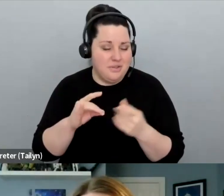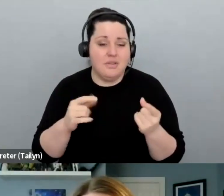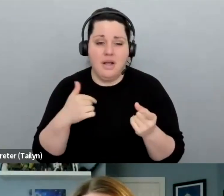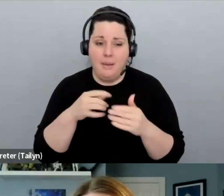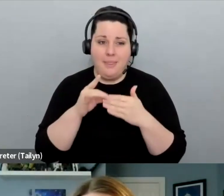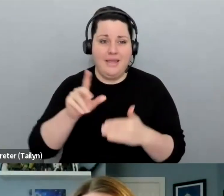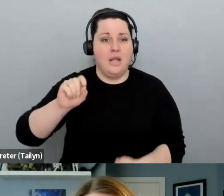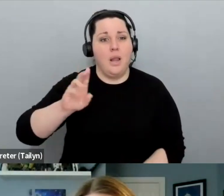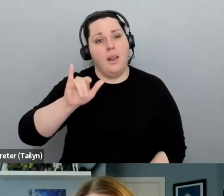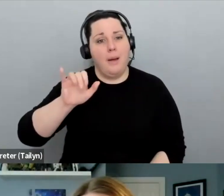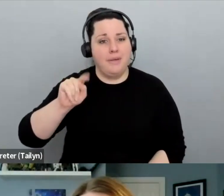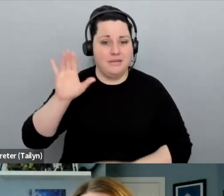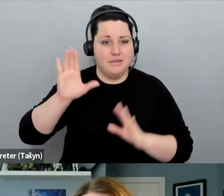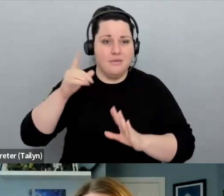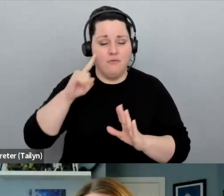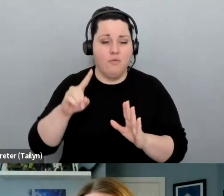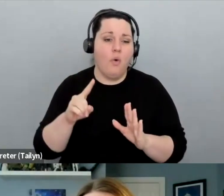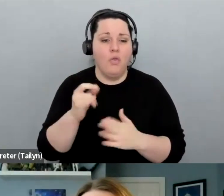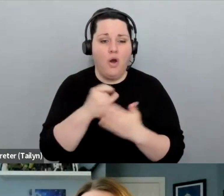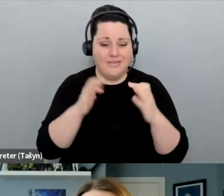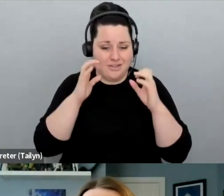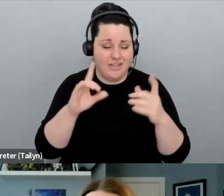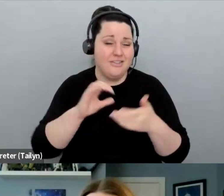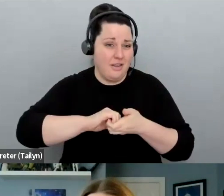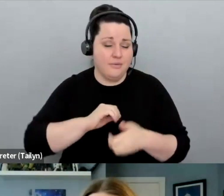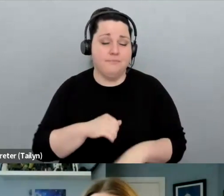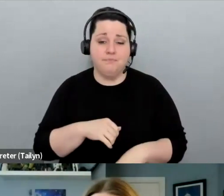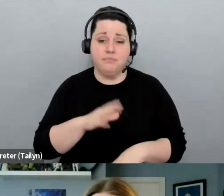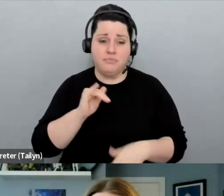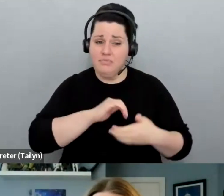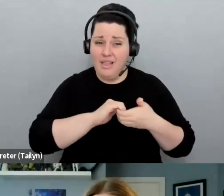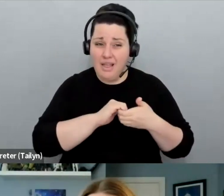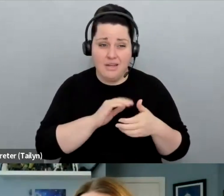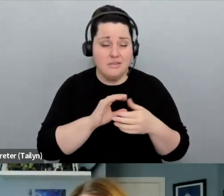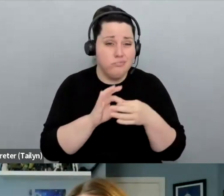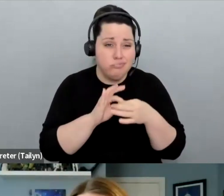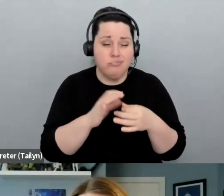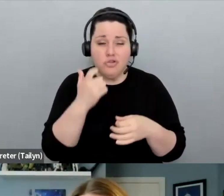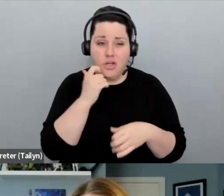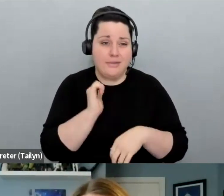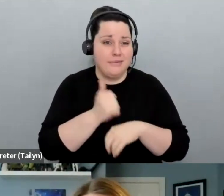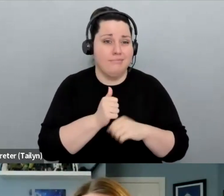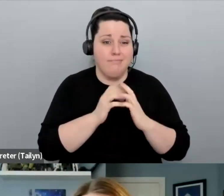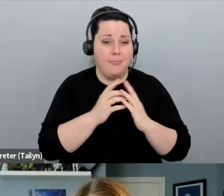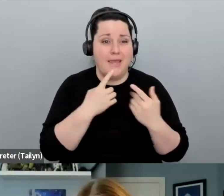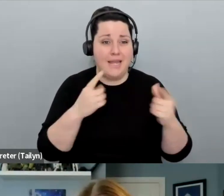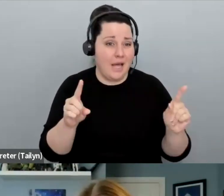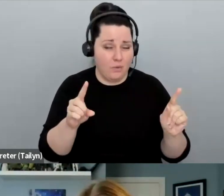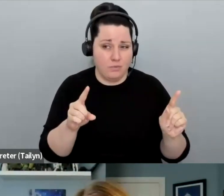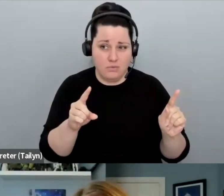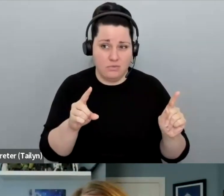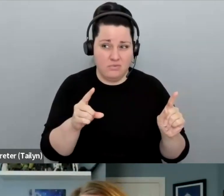lead lobbyist for the Arts Education Alliance. The Alliance was just created and announced publicly